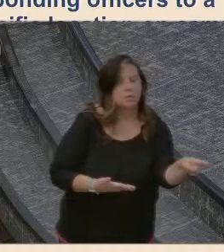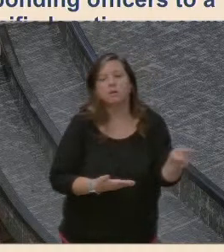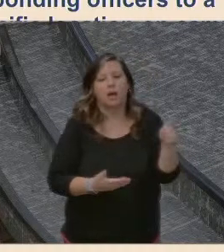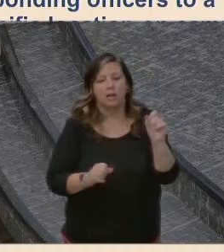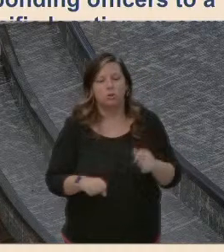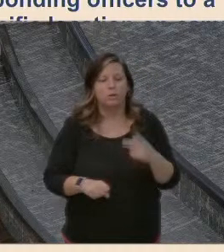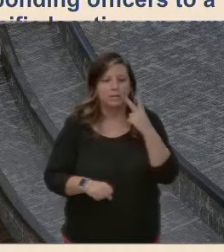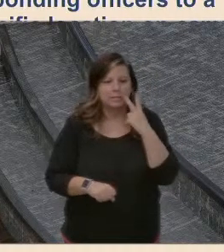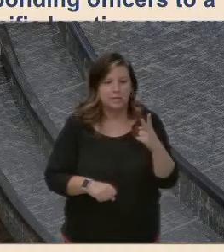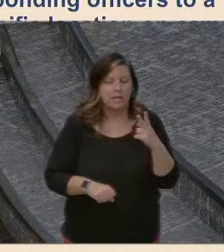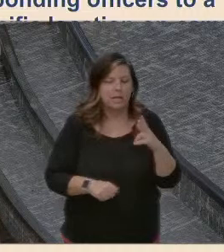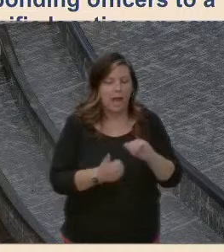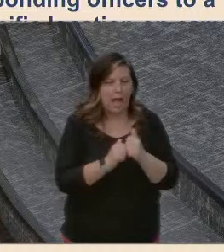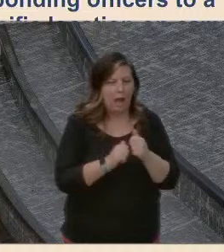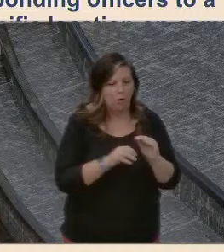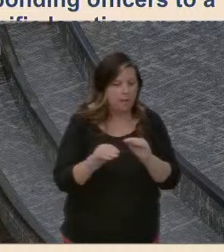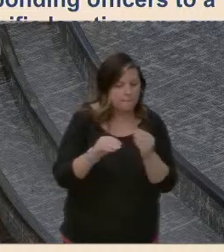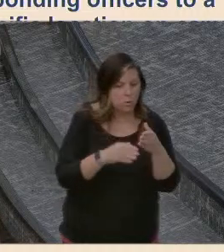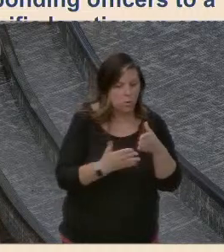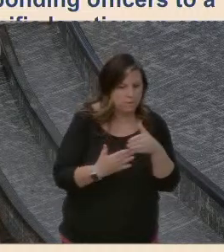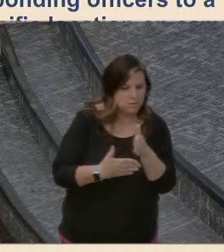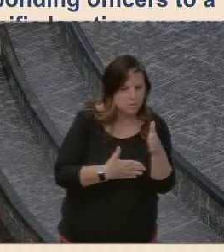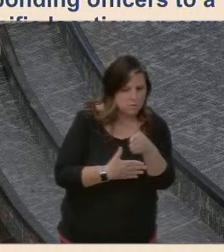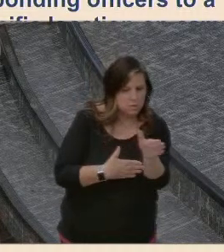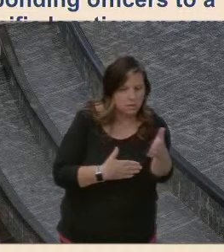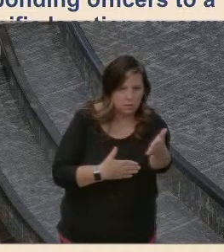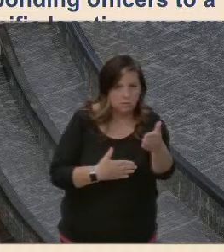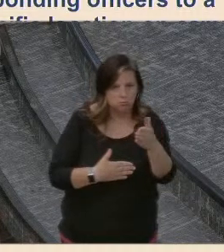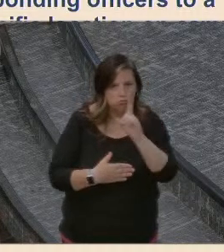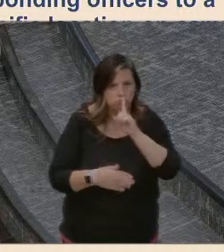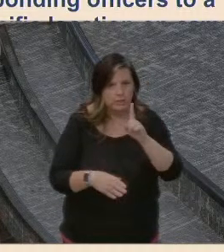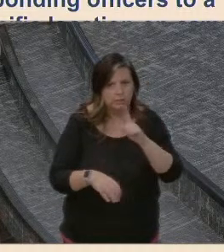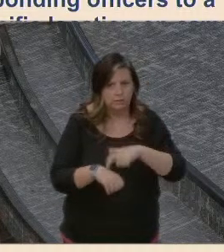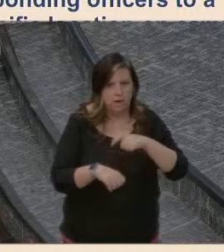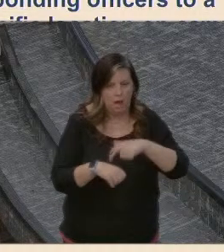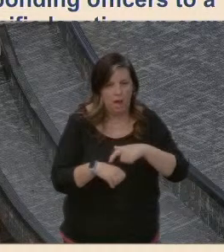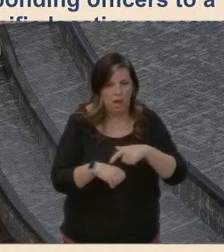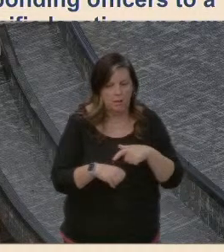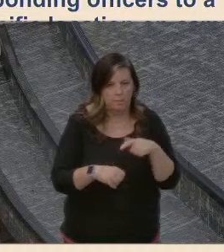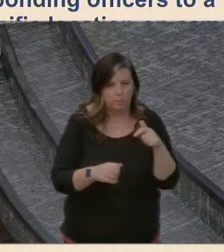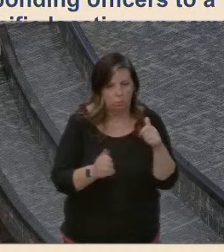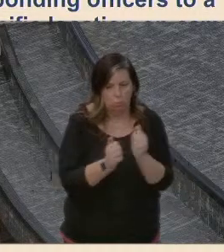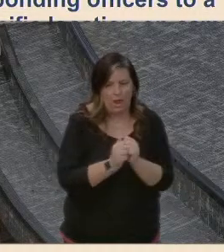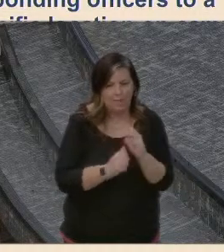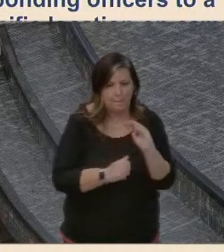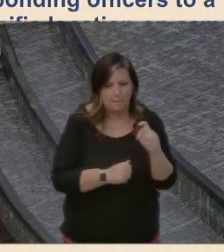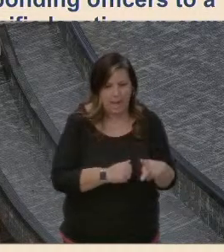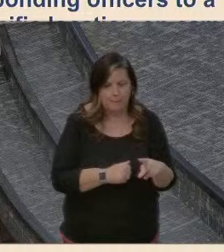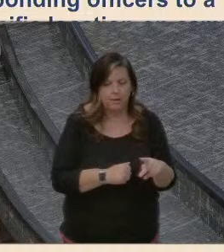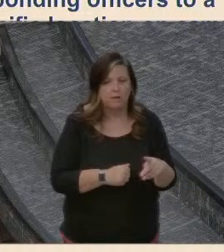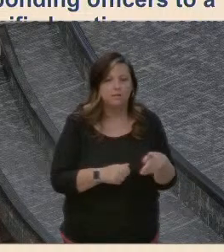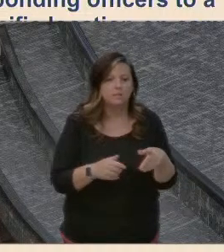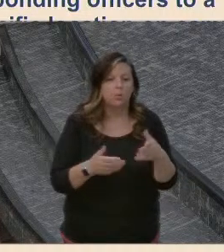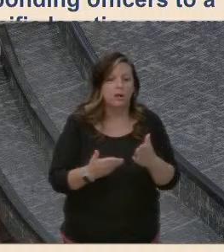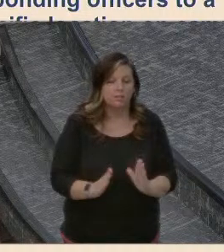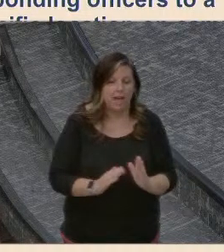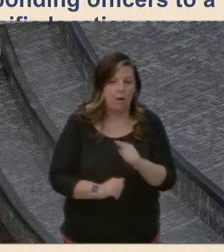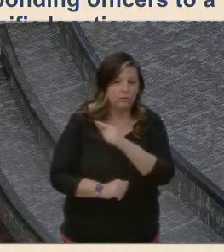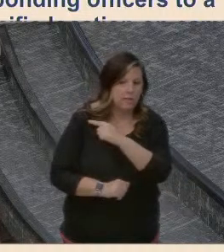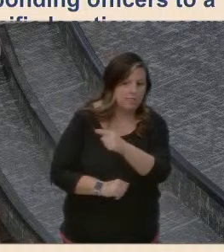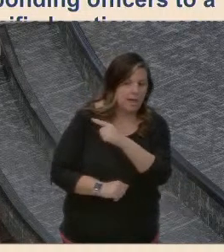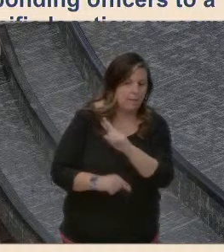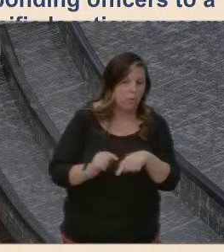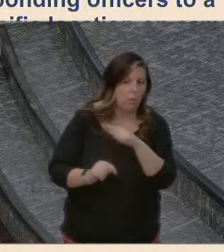their command center in real time on these maps. And so it allows them to, when they respond,